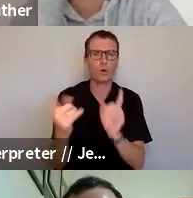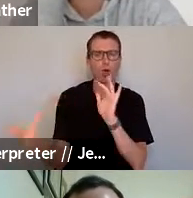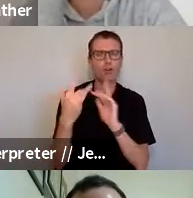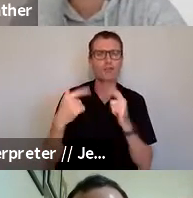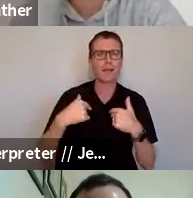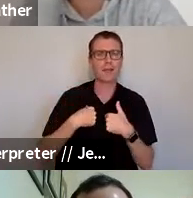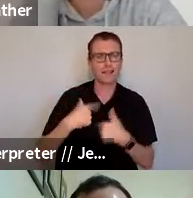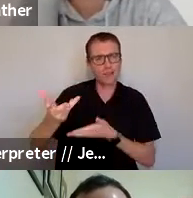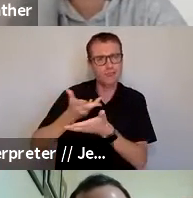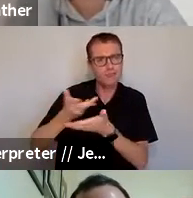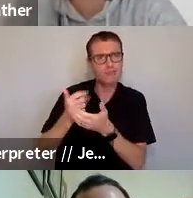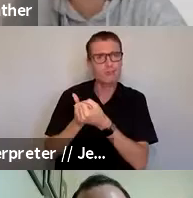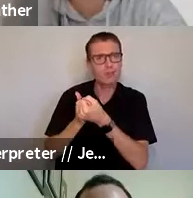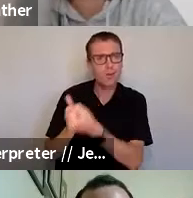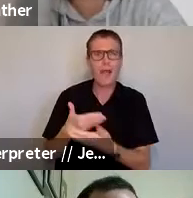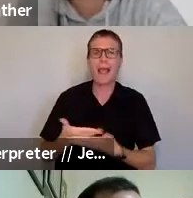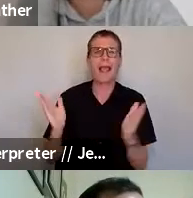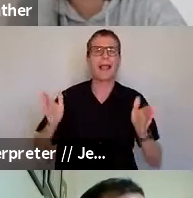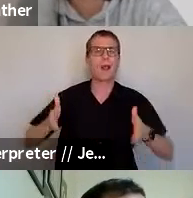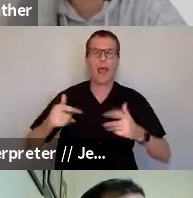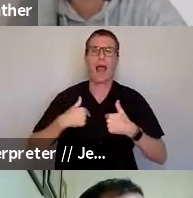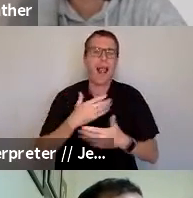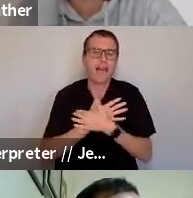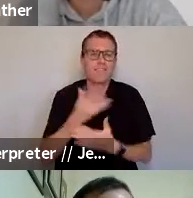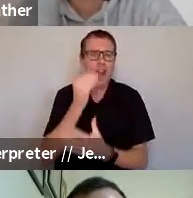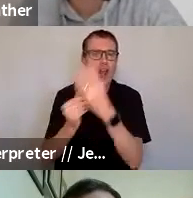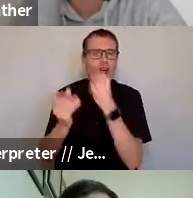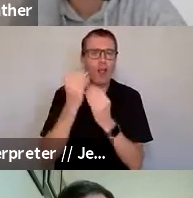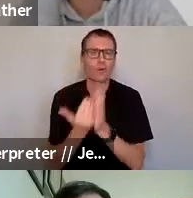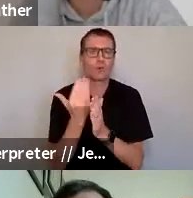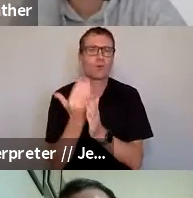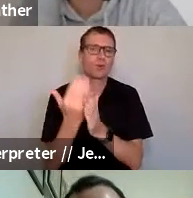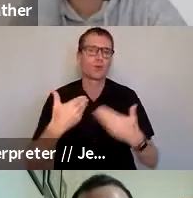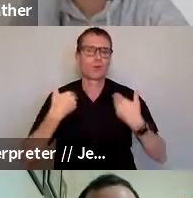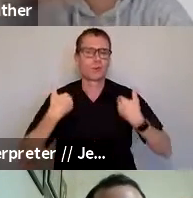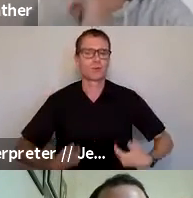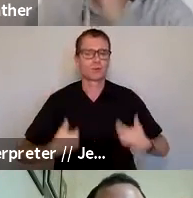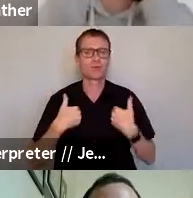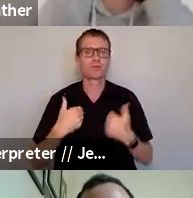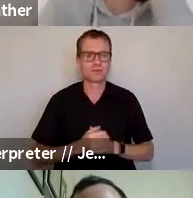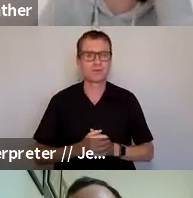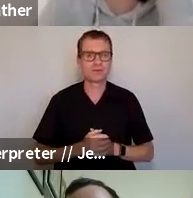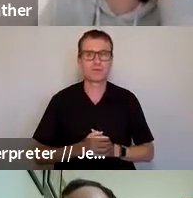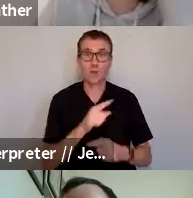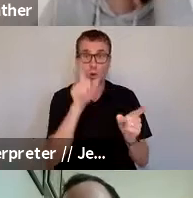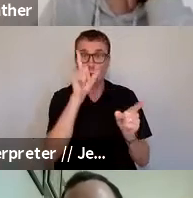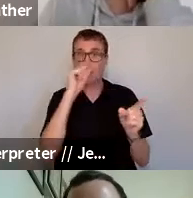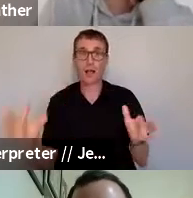willing to support anyone in any way I can. You can join the Arts for All network, which